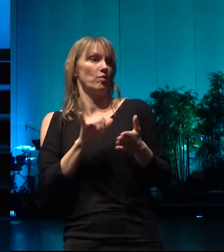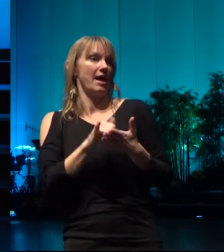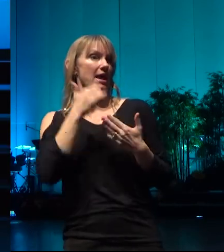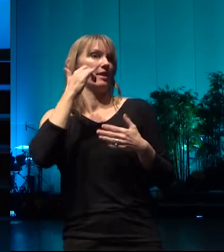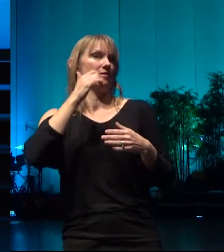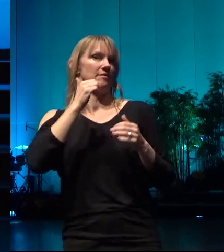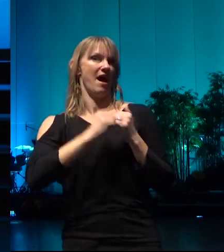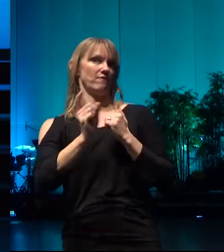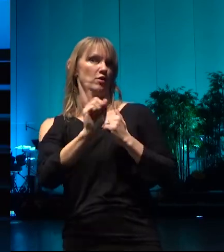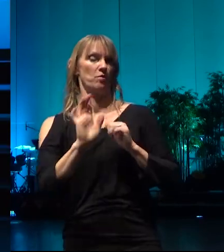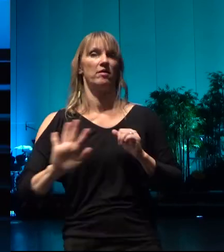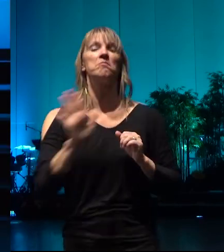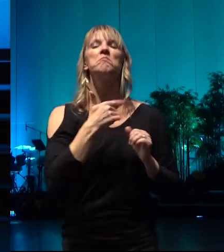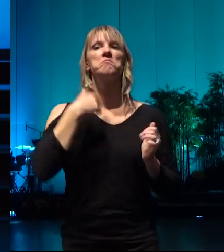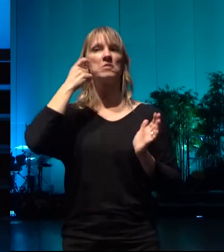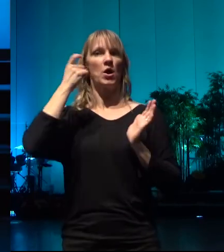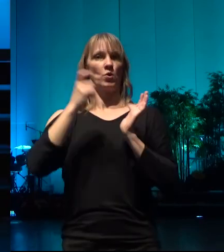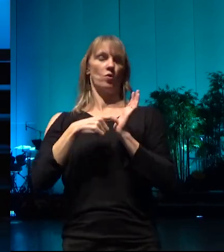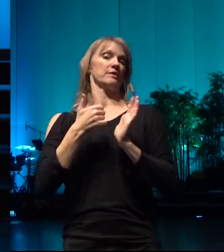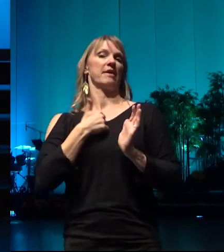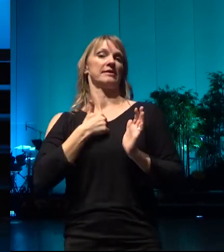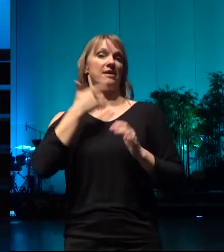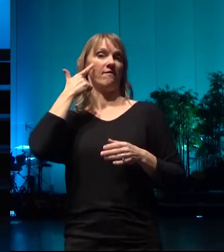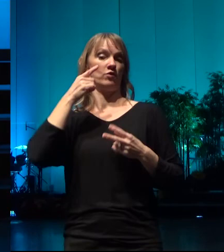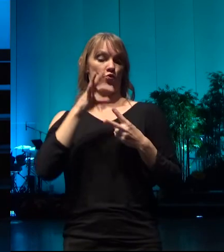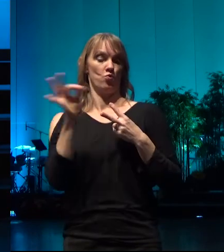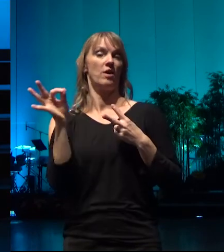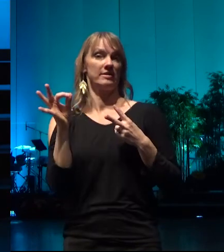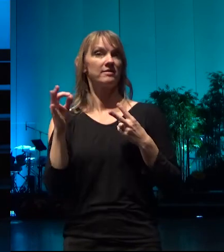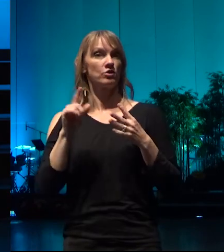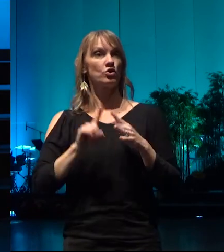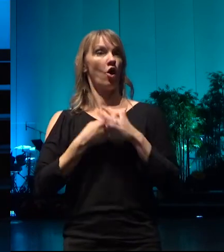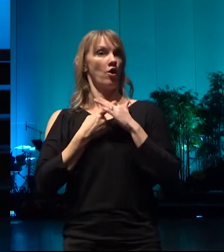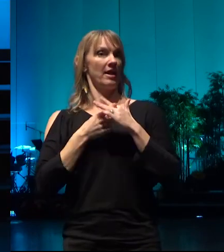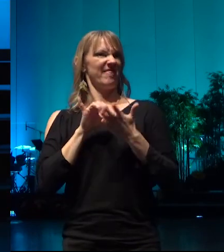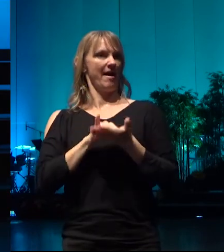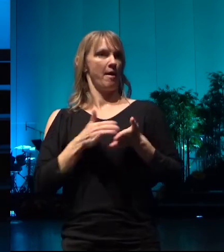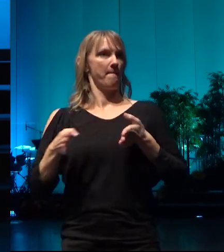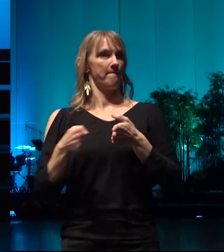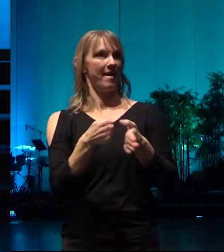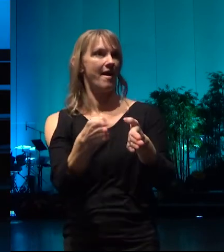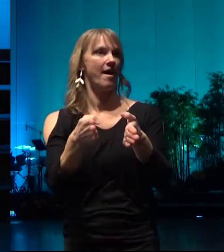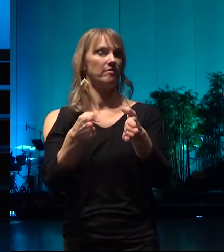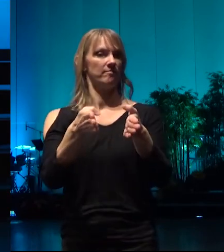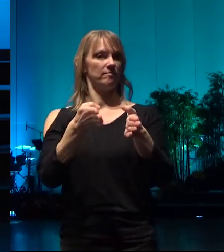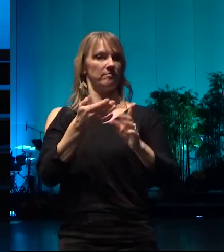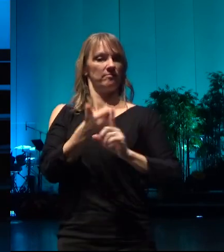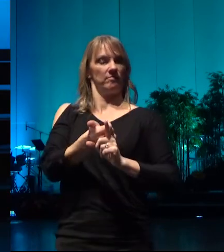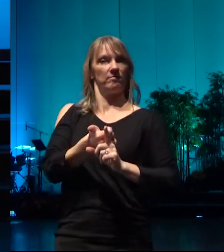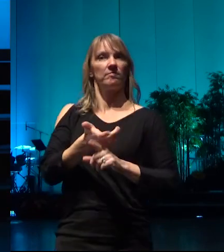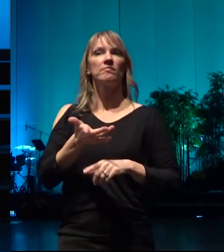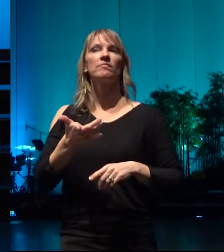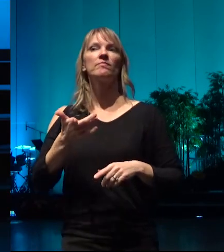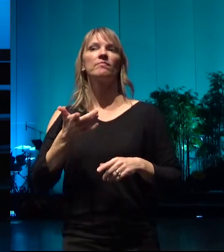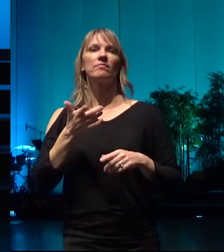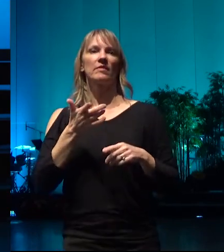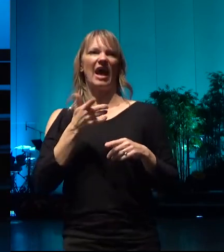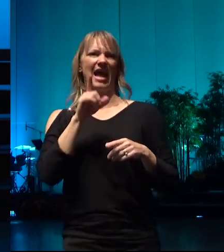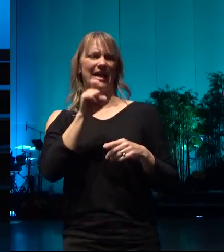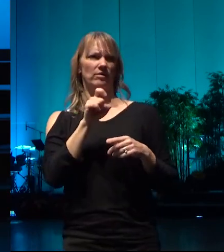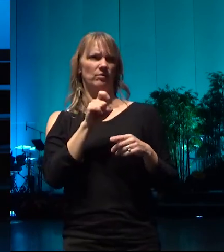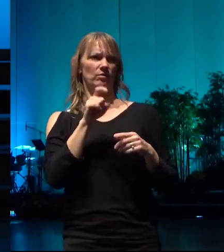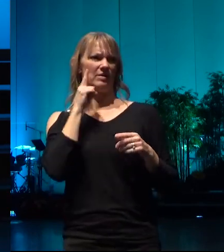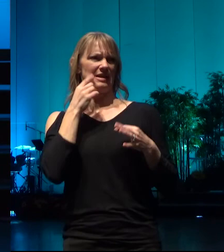everywhere. So I want to say that what I noticed when I made that choice and began to walk that path, I had to at first